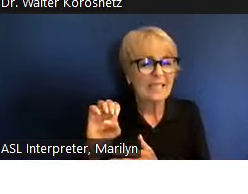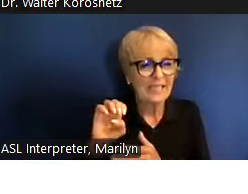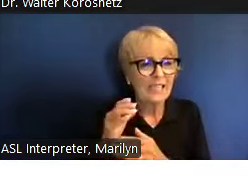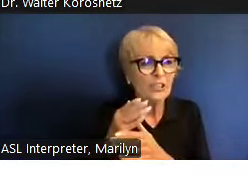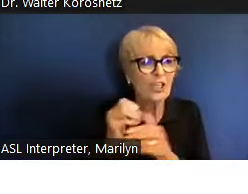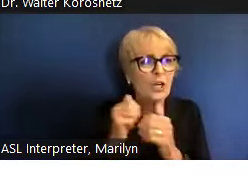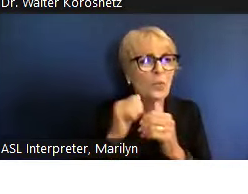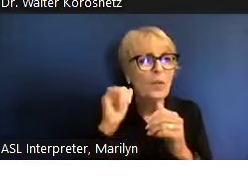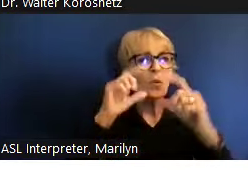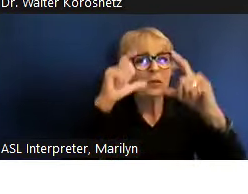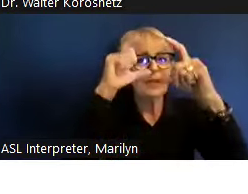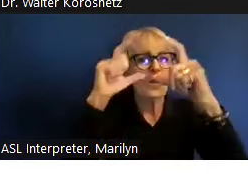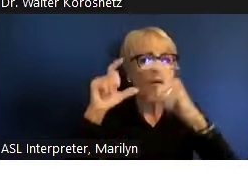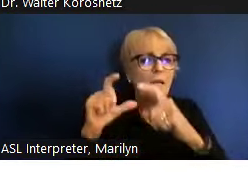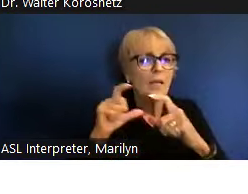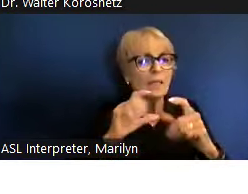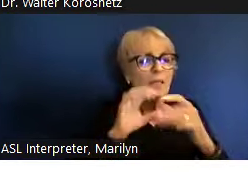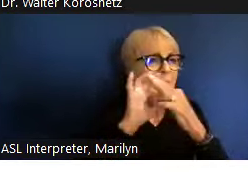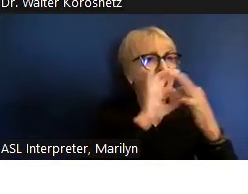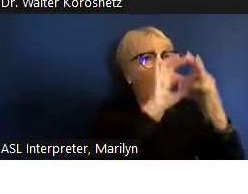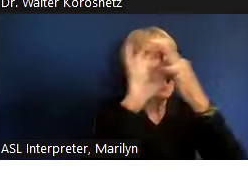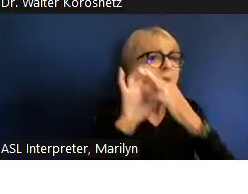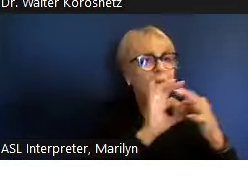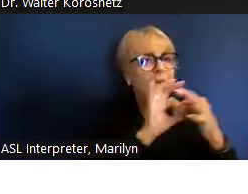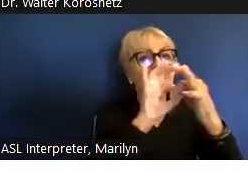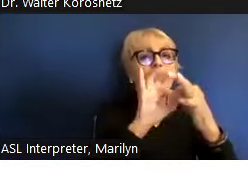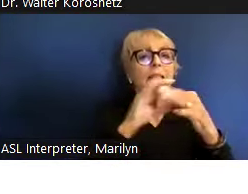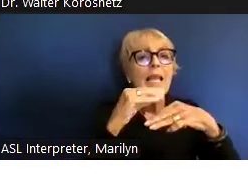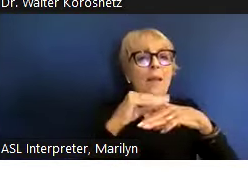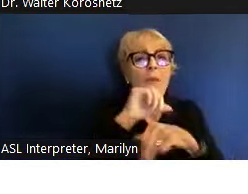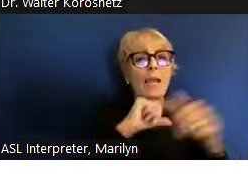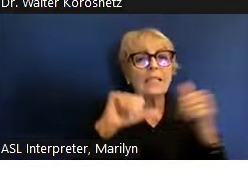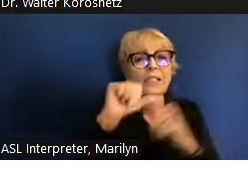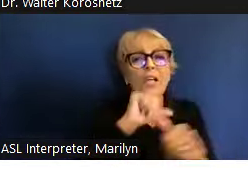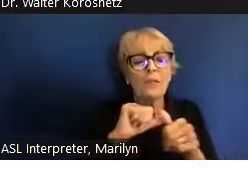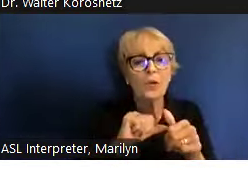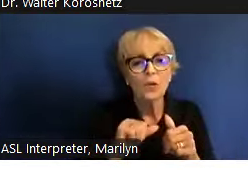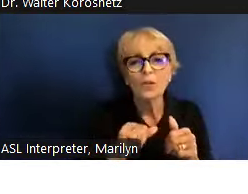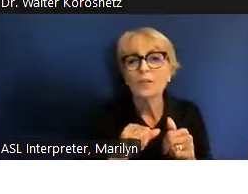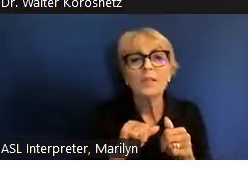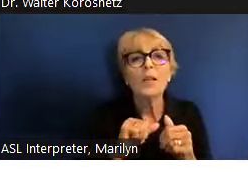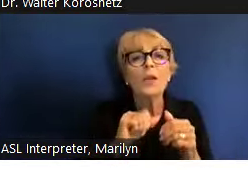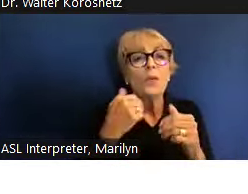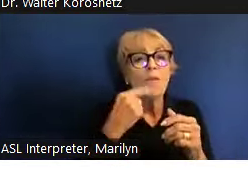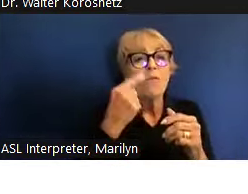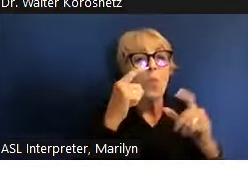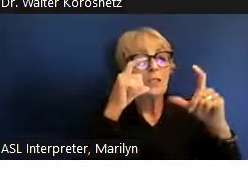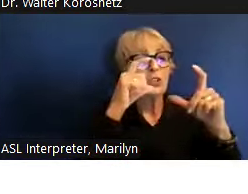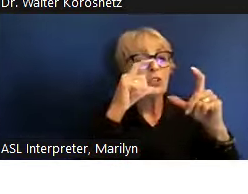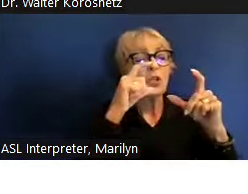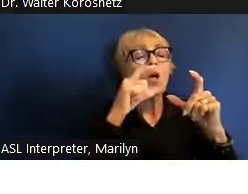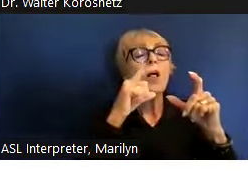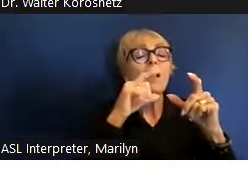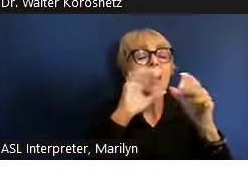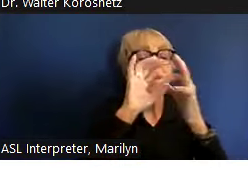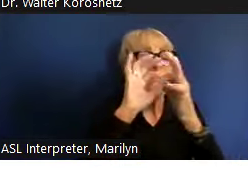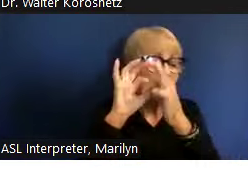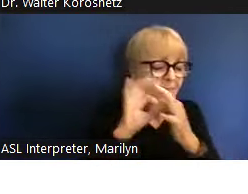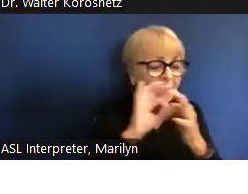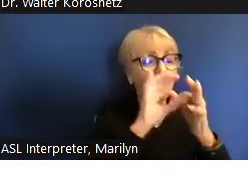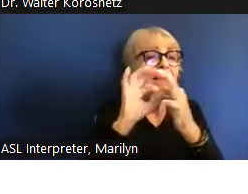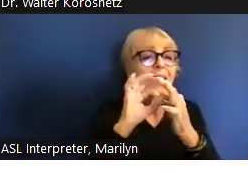these three as cogs that kind of impact each other, right? Once we get going down one circle, they all start to spin. And I think that can be